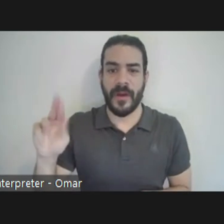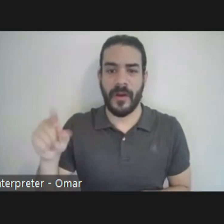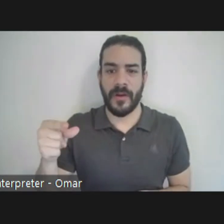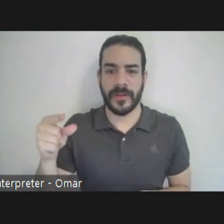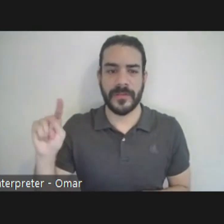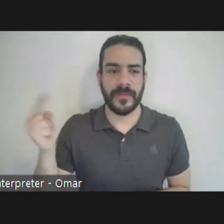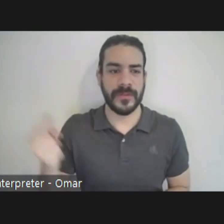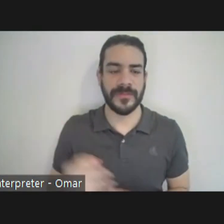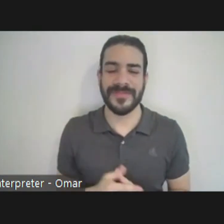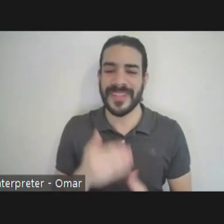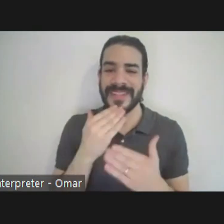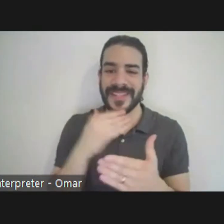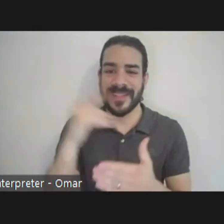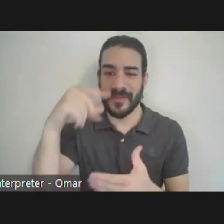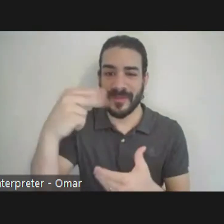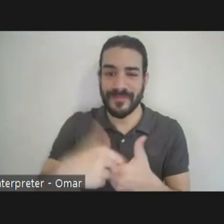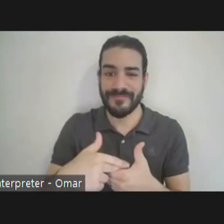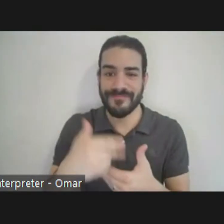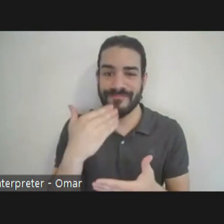hearing. Good evening.